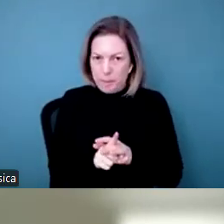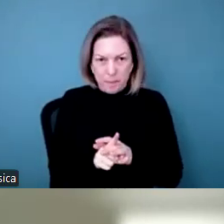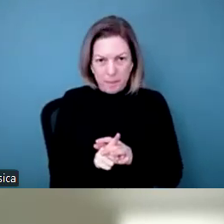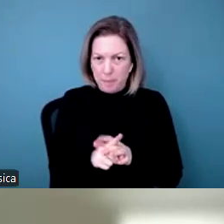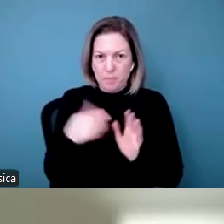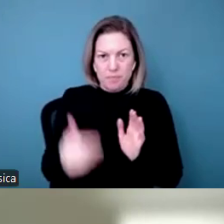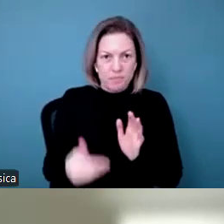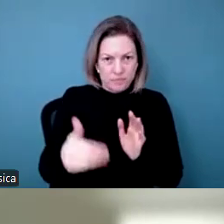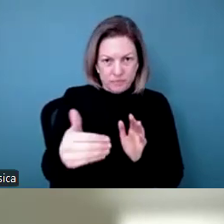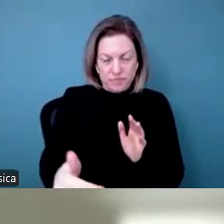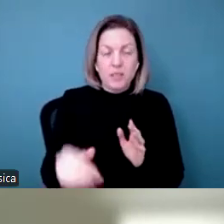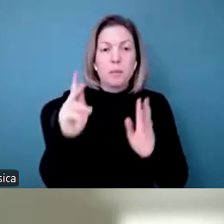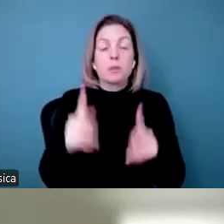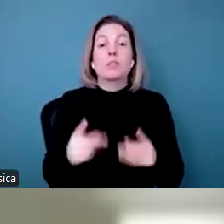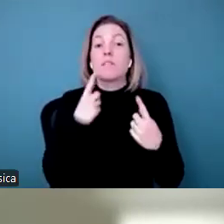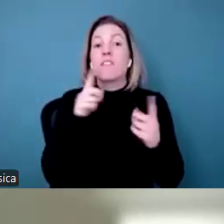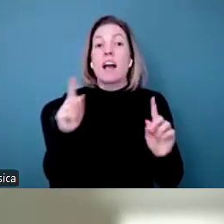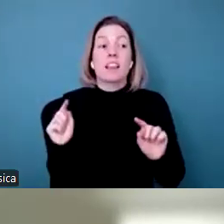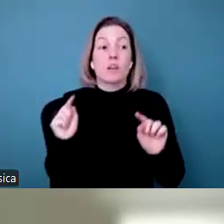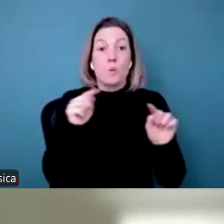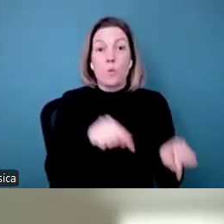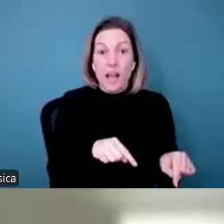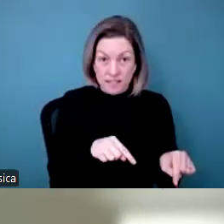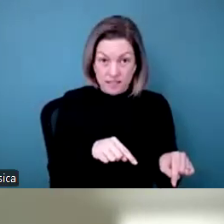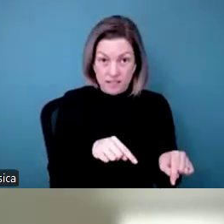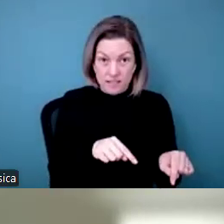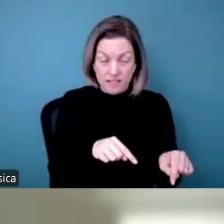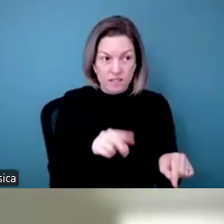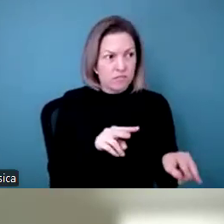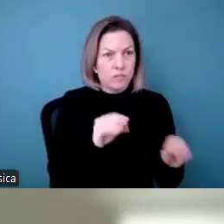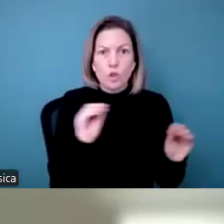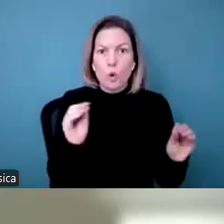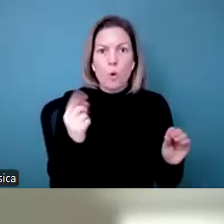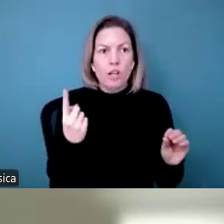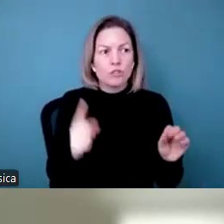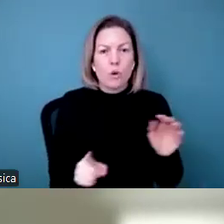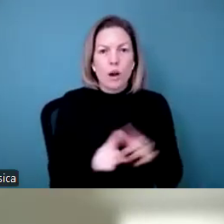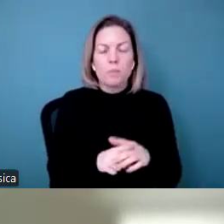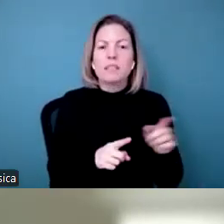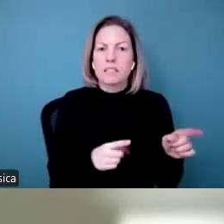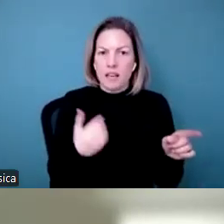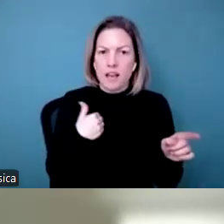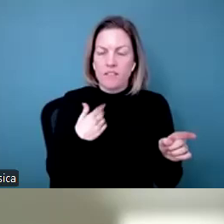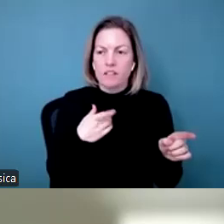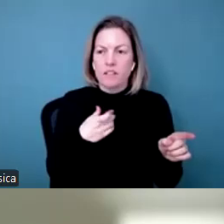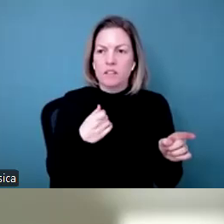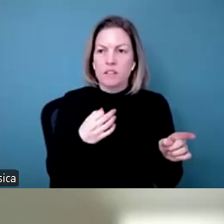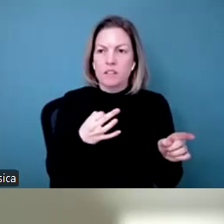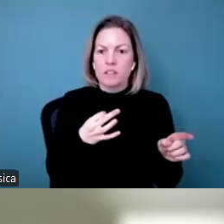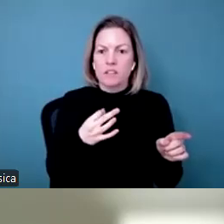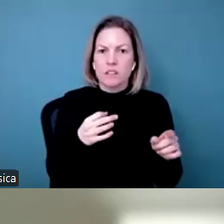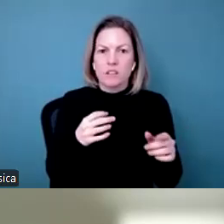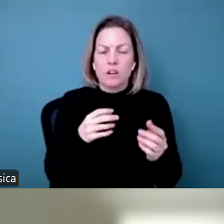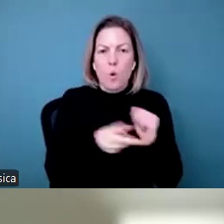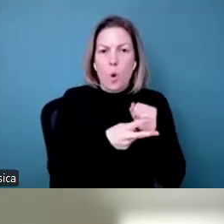time someone came to his house and realized no one was ever showing up, he also had a really difficult hoarding